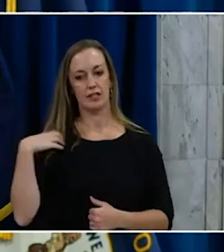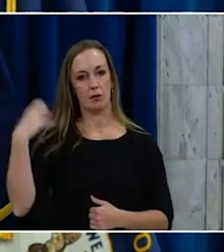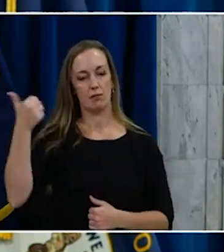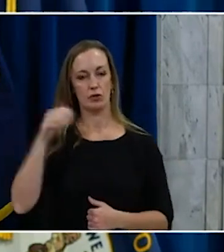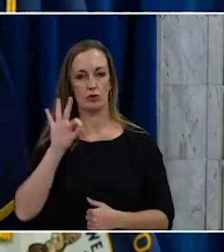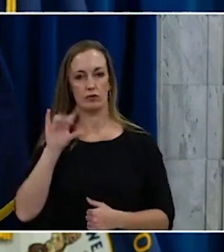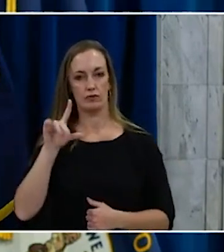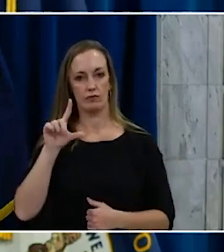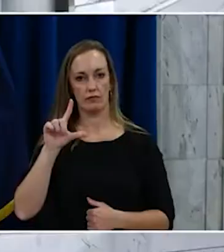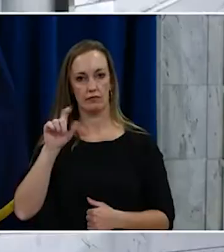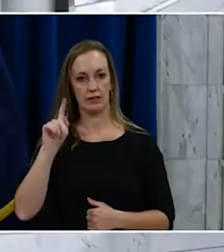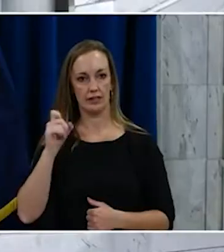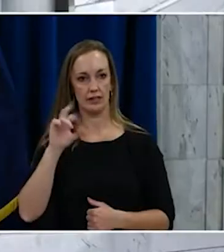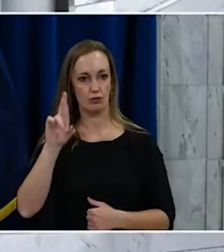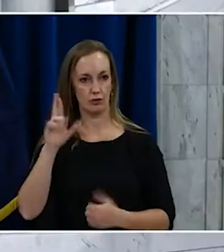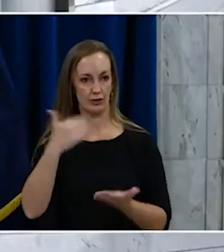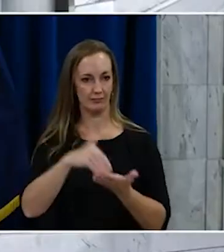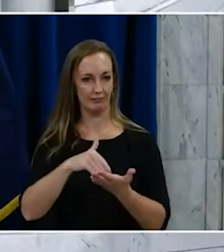Fletcher.